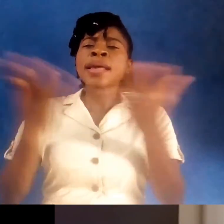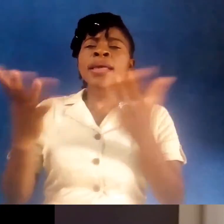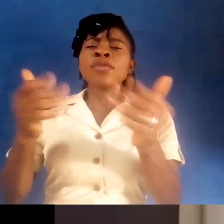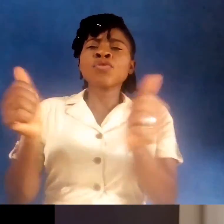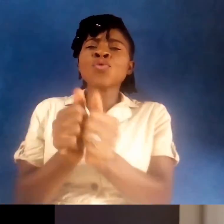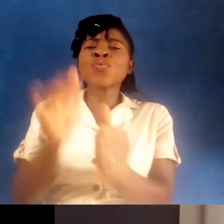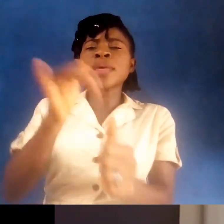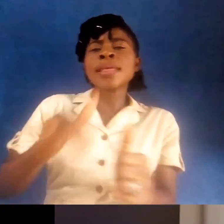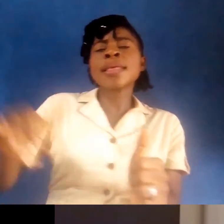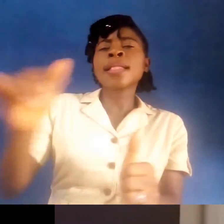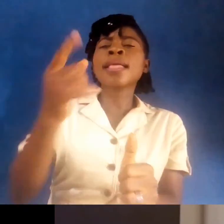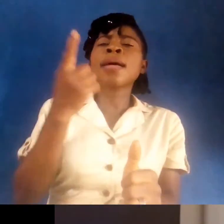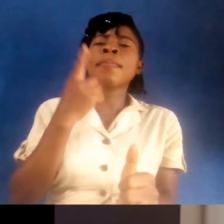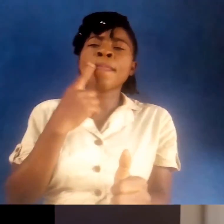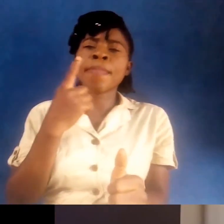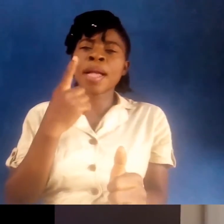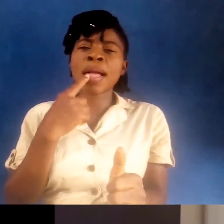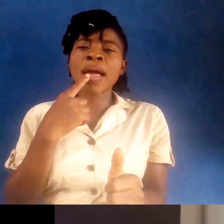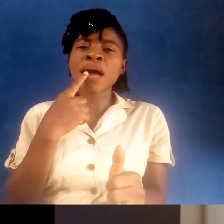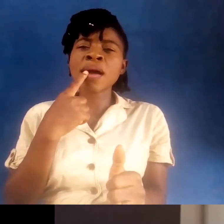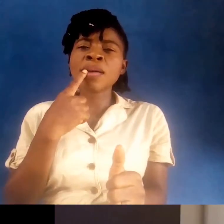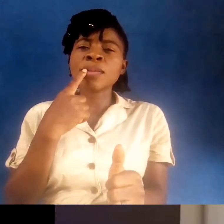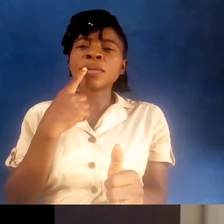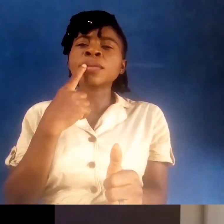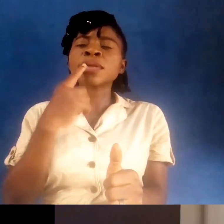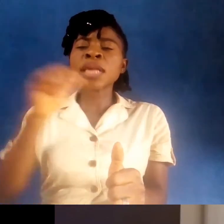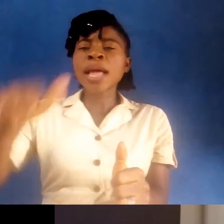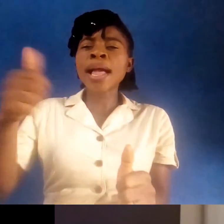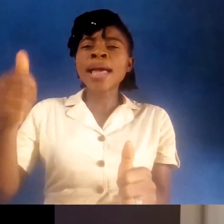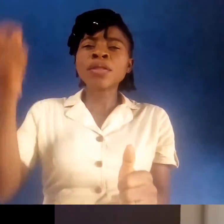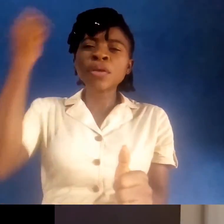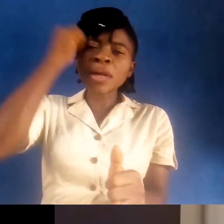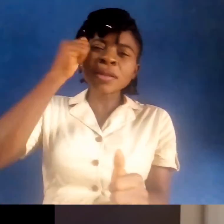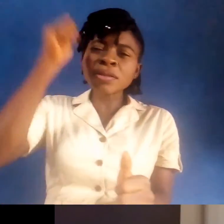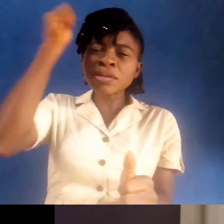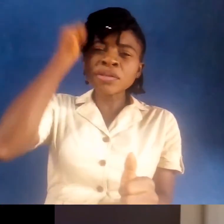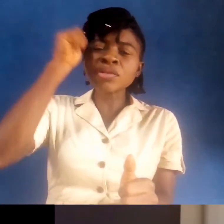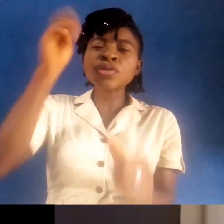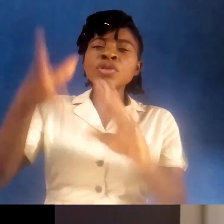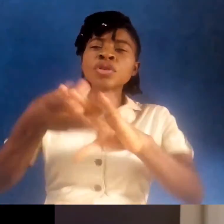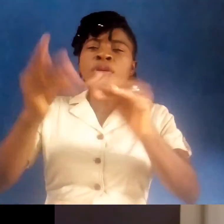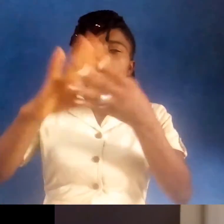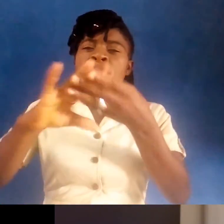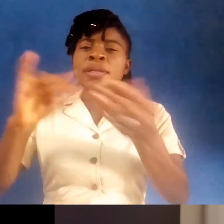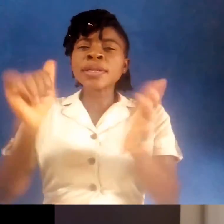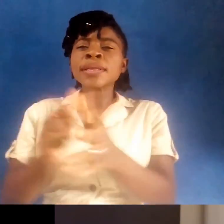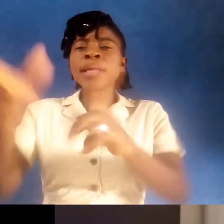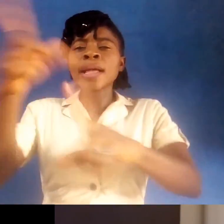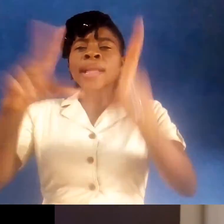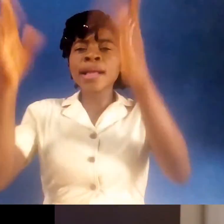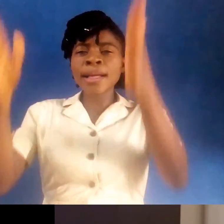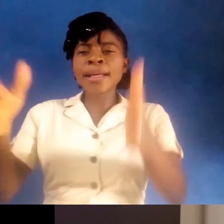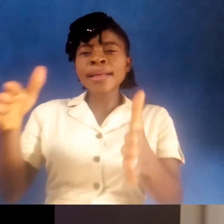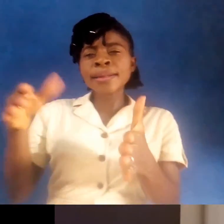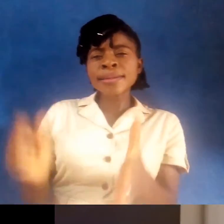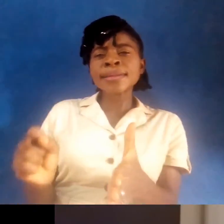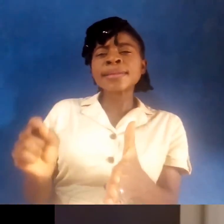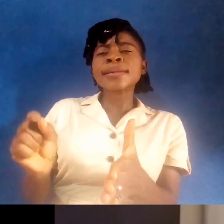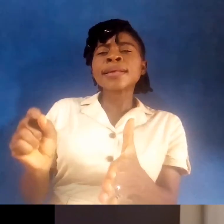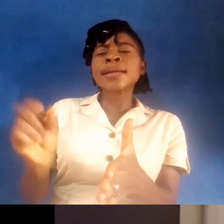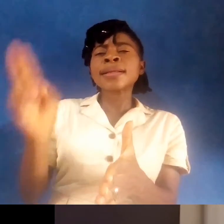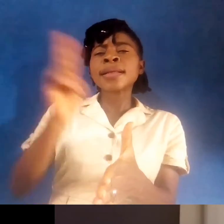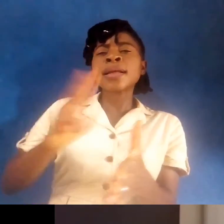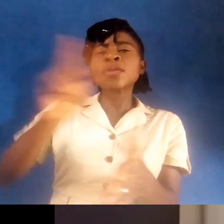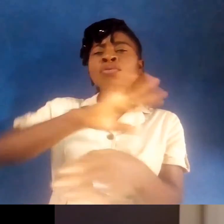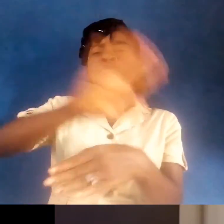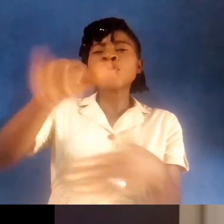was, seeing gesture only in the mouth. Another theory says signers gesture both with their hands and their